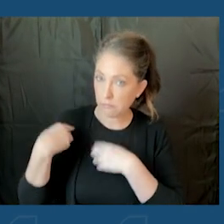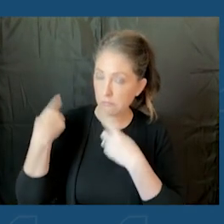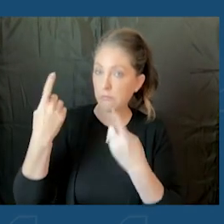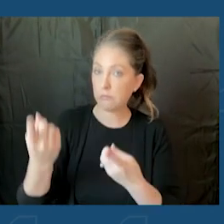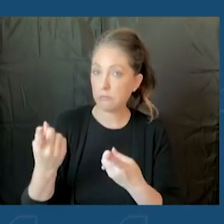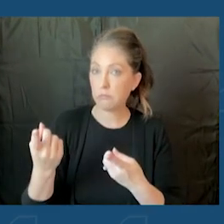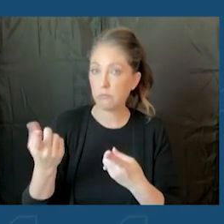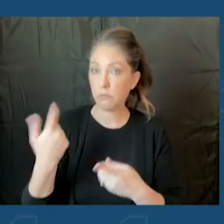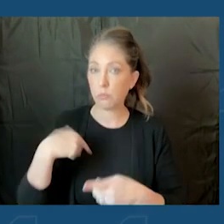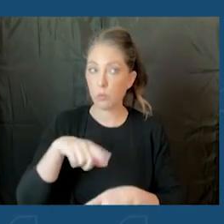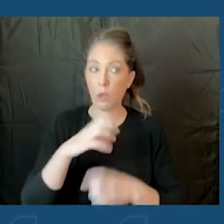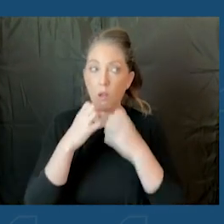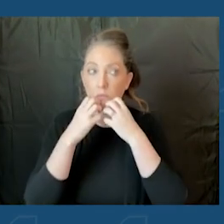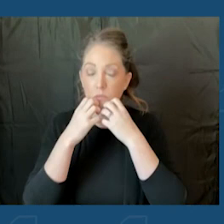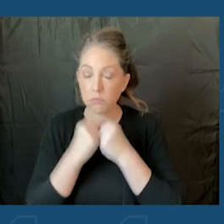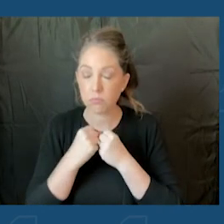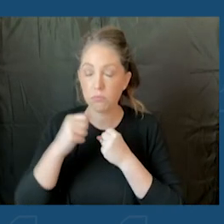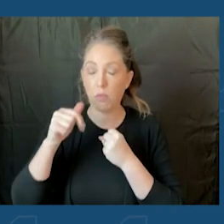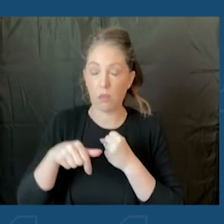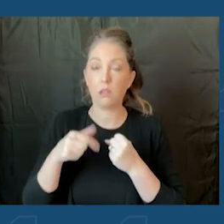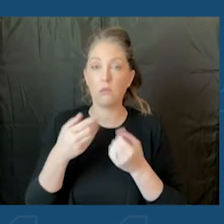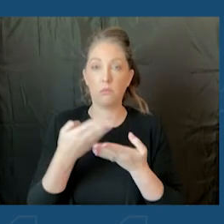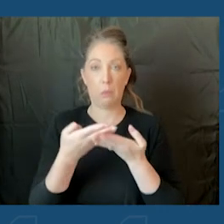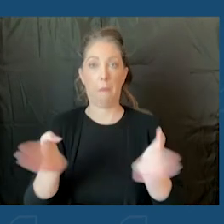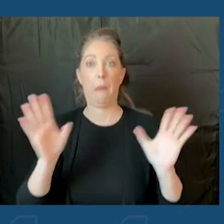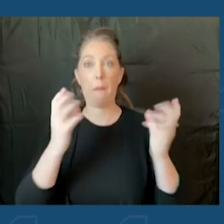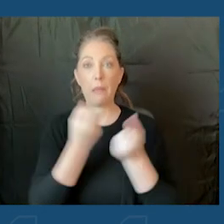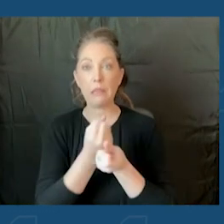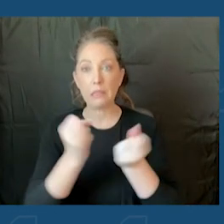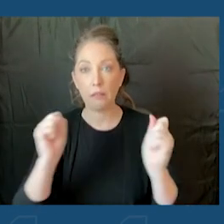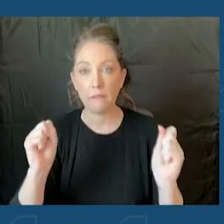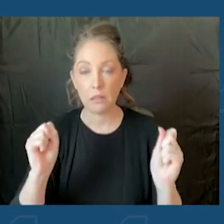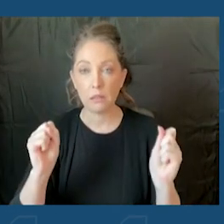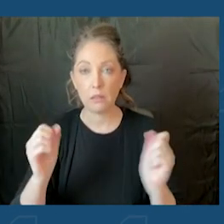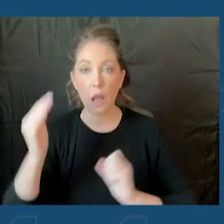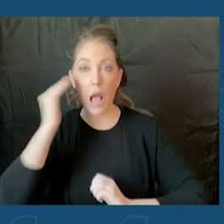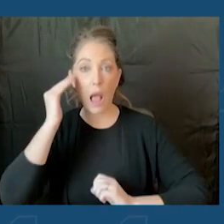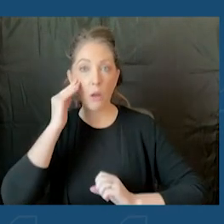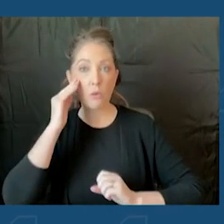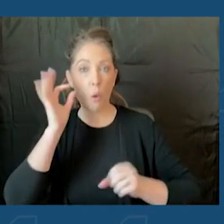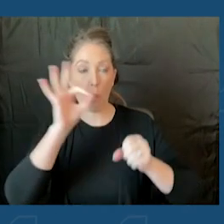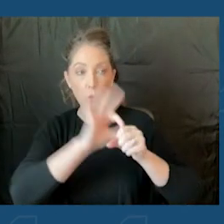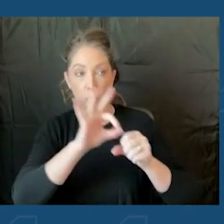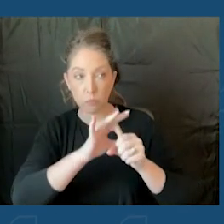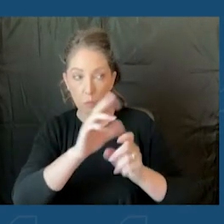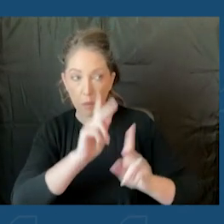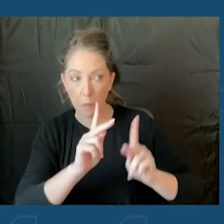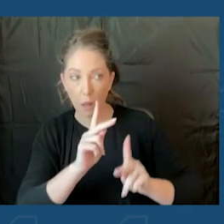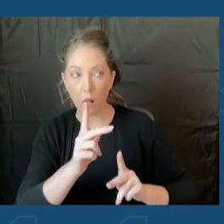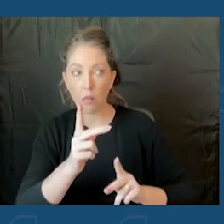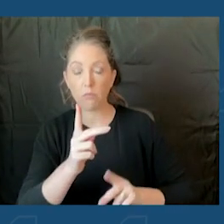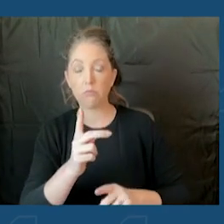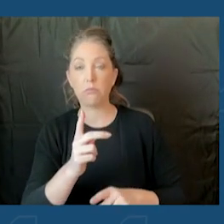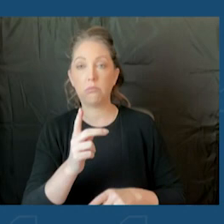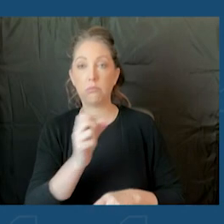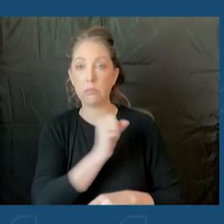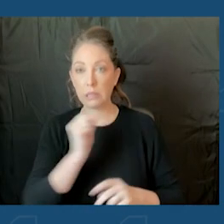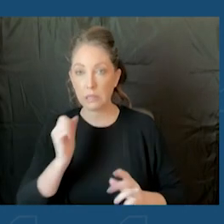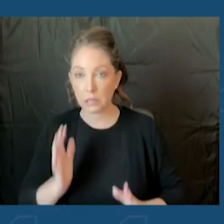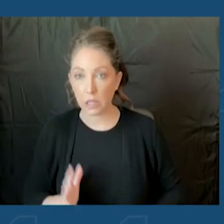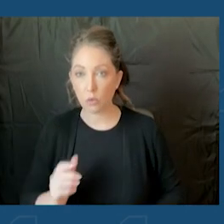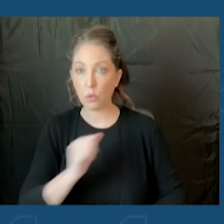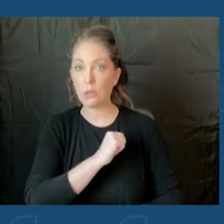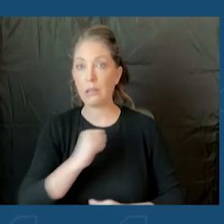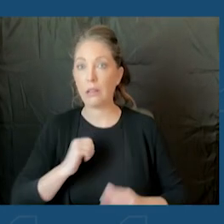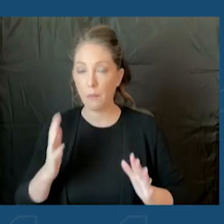deeply about, and that is our public safety. And I know our elected officials, our senators, our assemblymen will recognize. I want to have them just a round of applause for